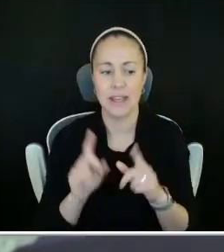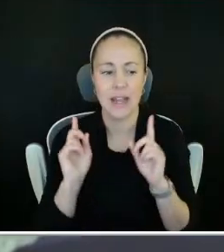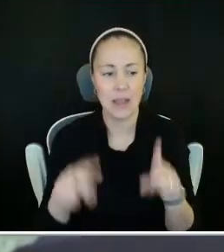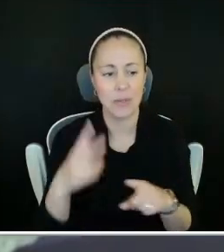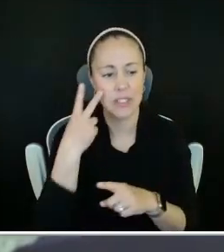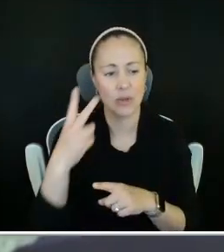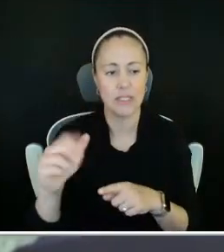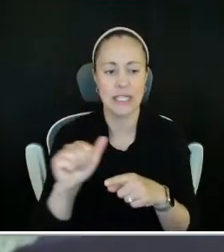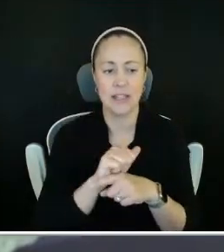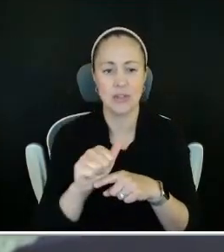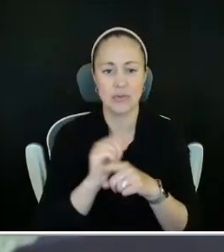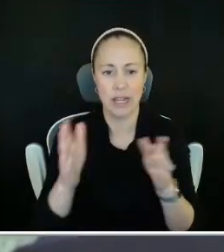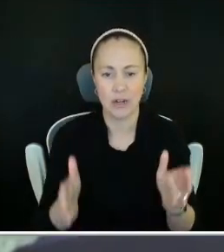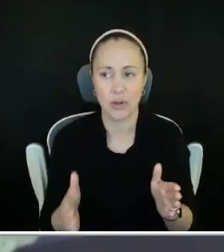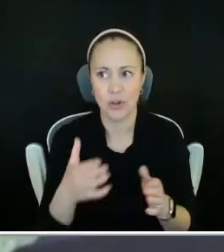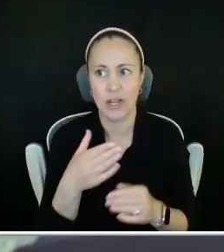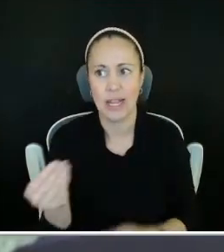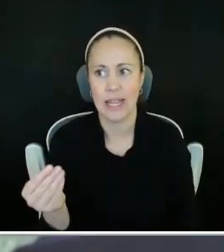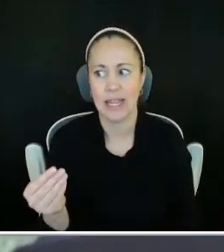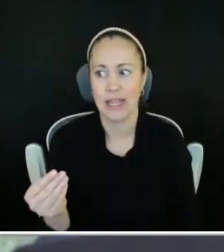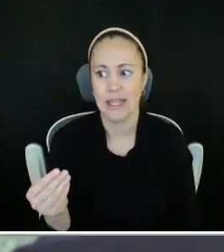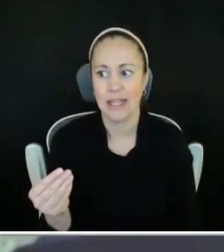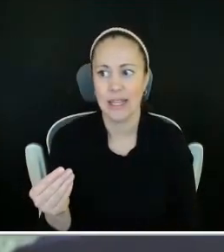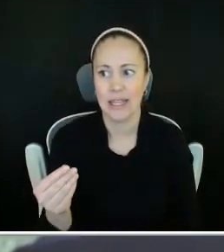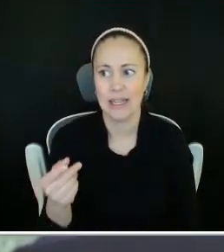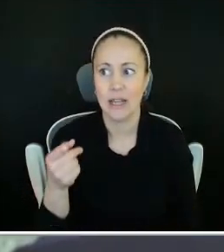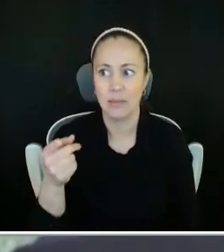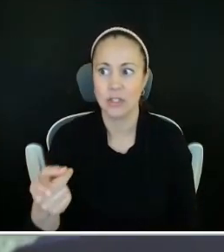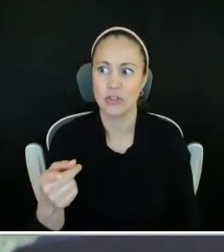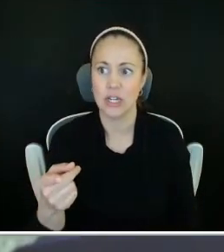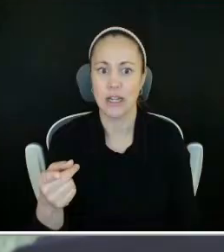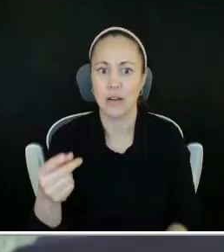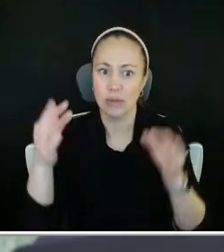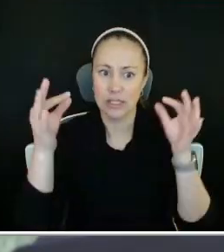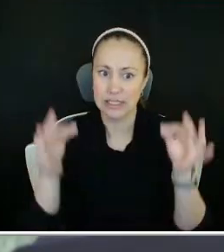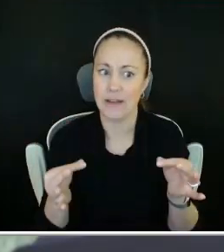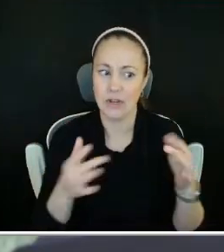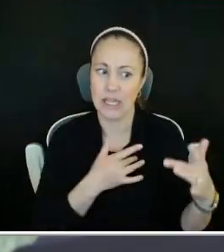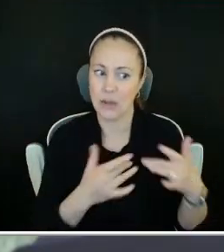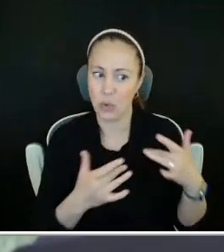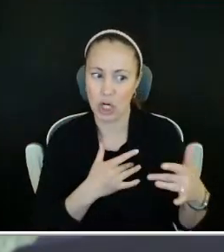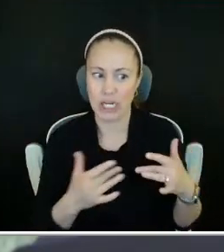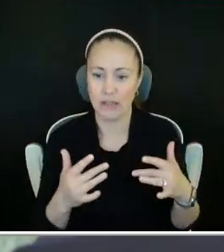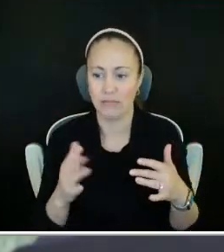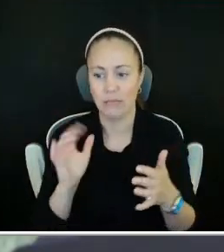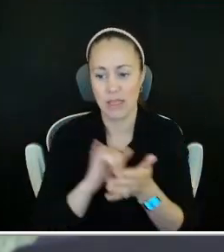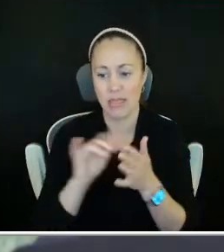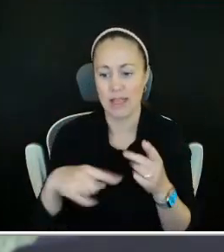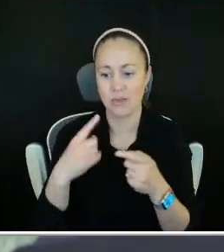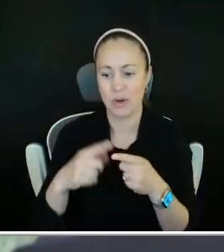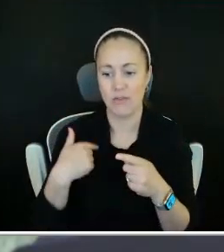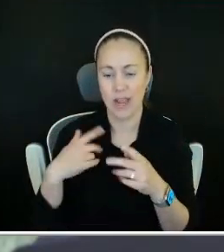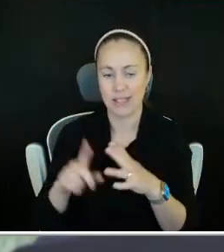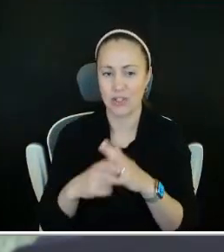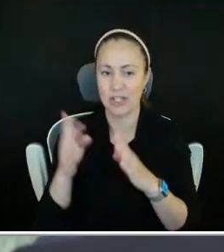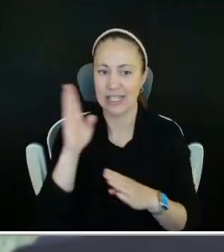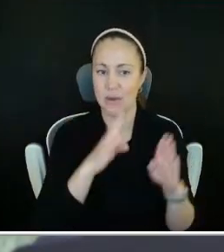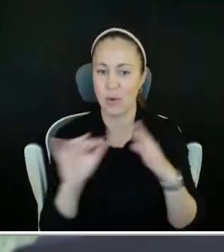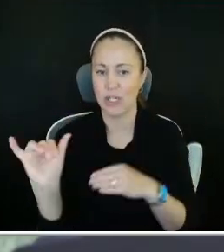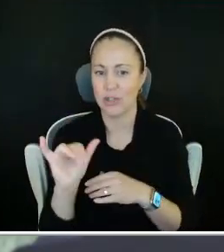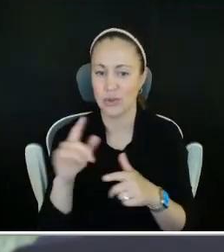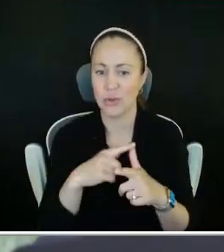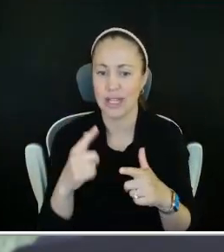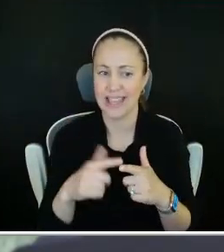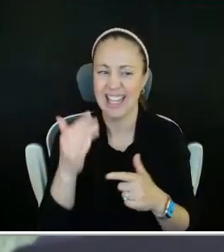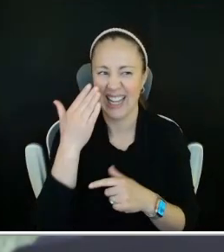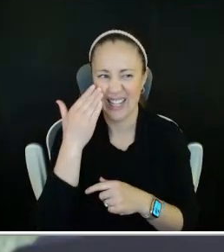she was definitely worried, and that's when I started to get worried. And then I knew it was